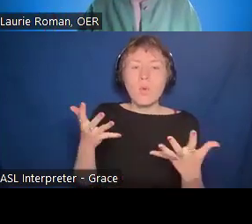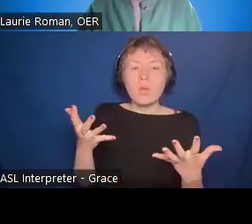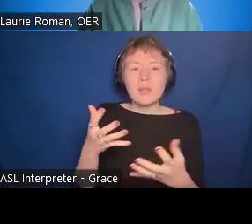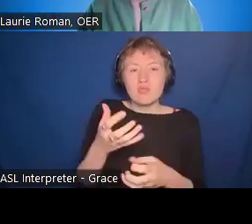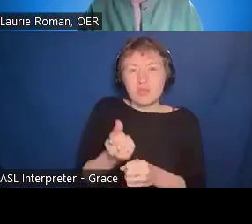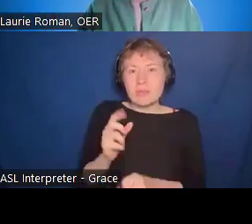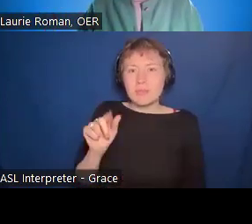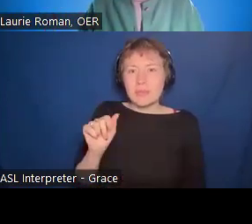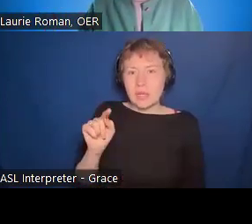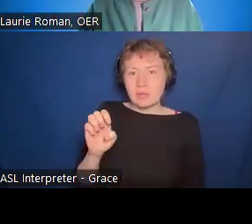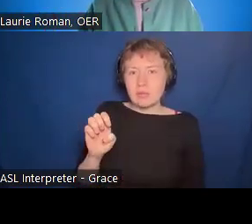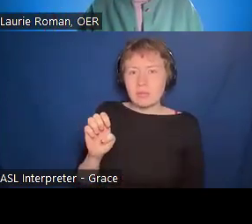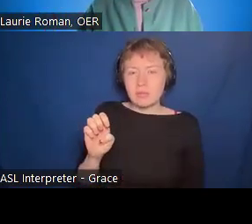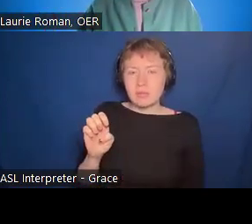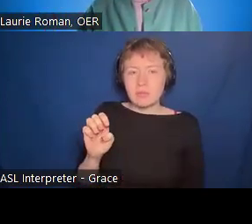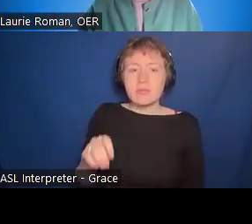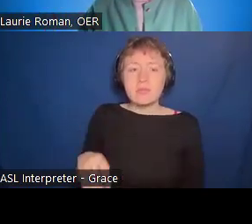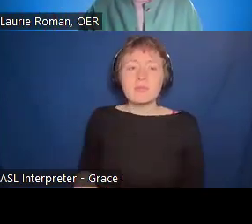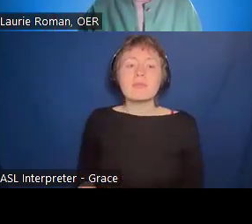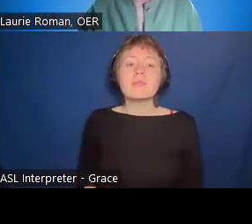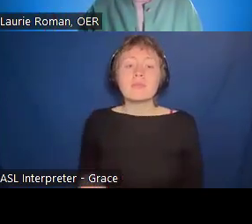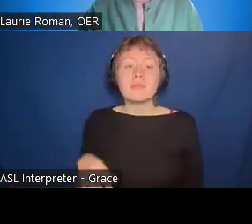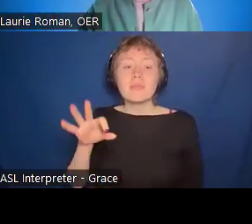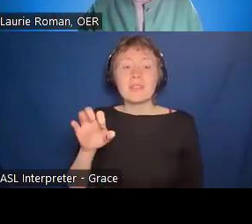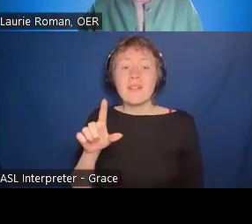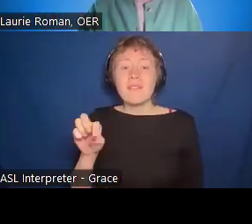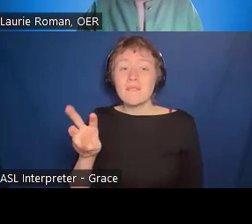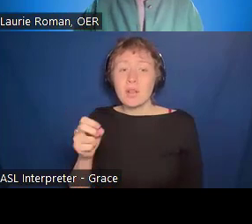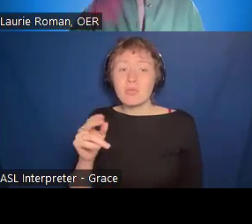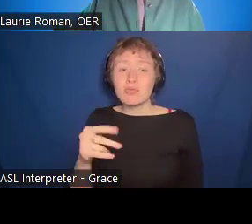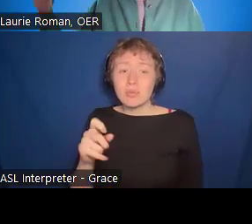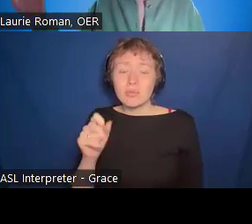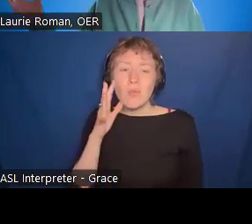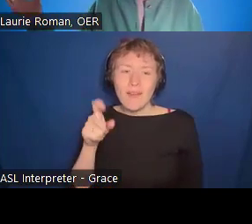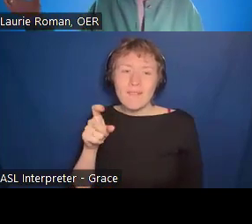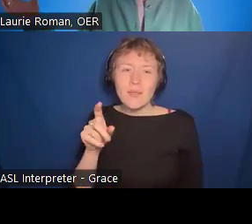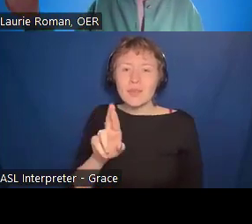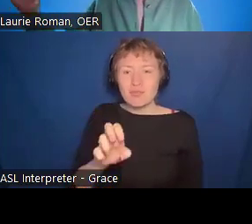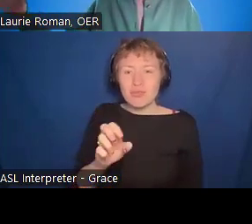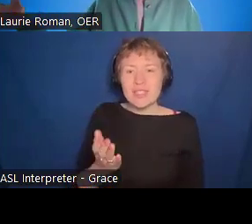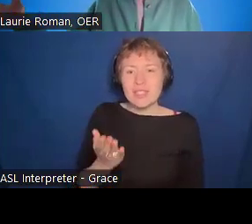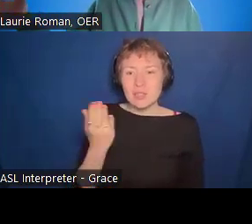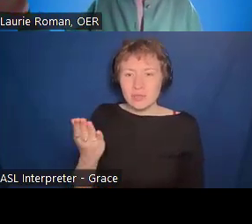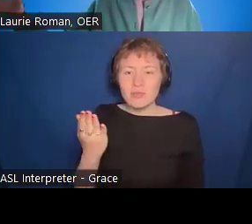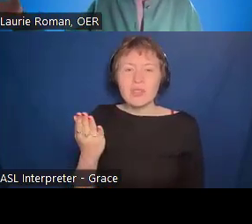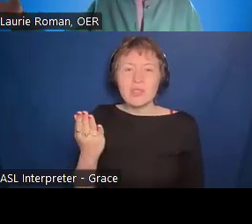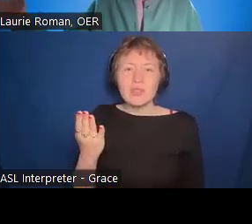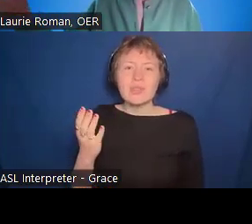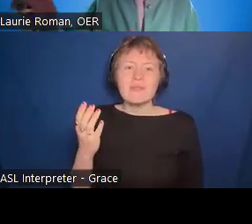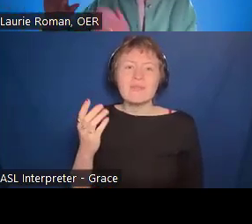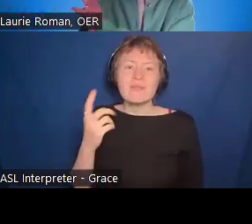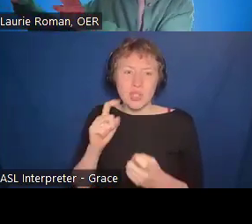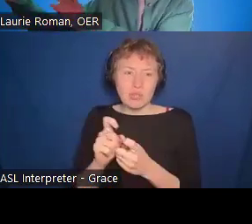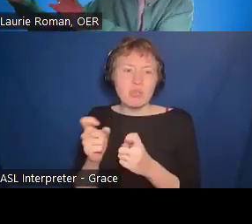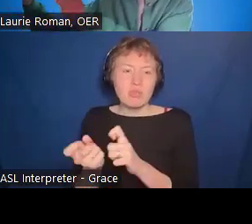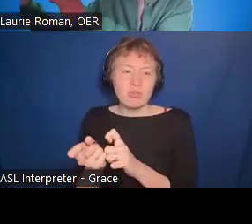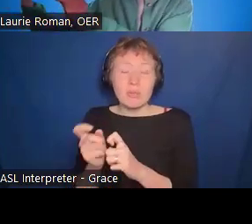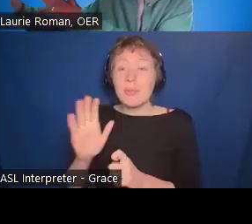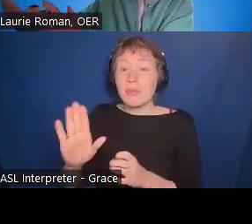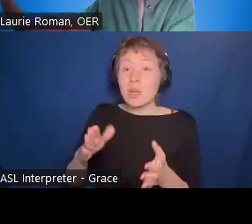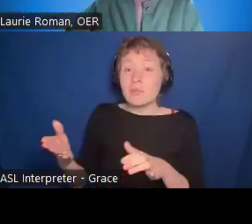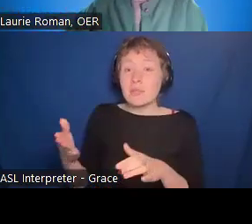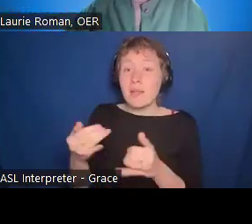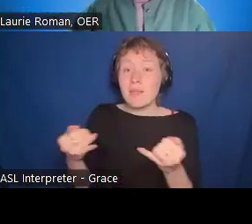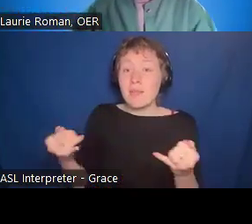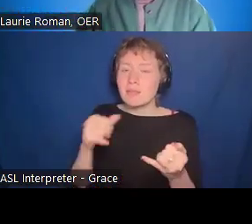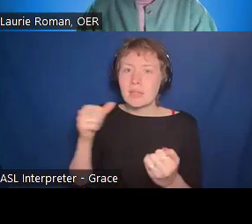part of are going to need to be reissued for changes to the fellowship. Their deadline's not till April 2025. So, those guys